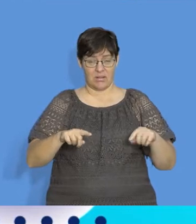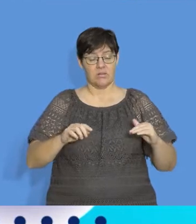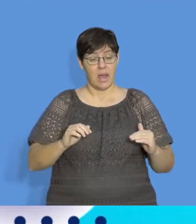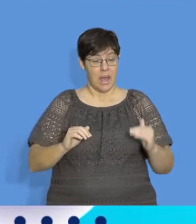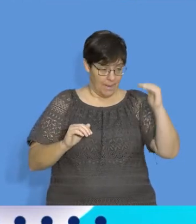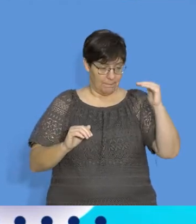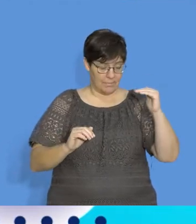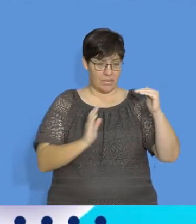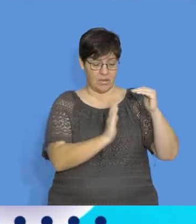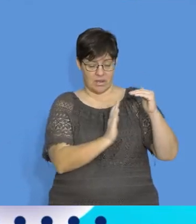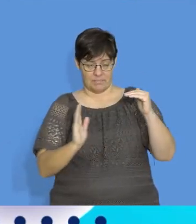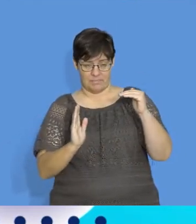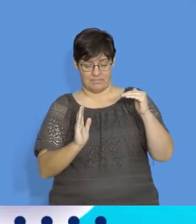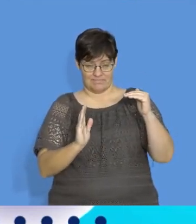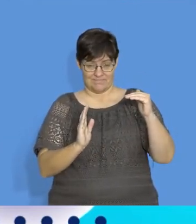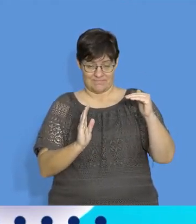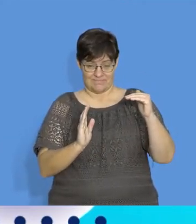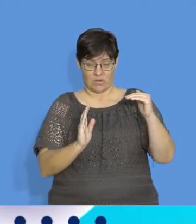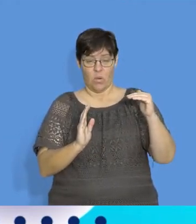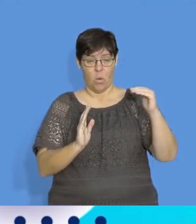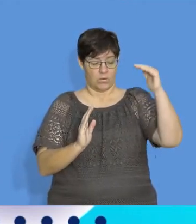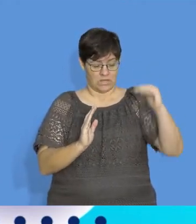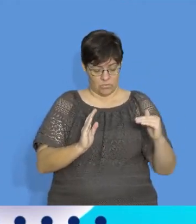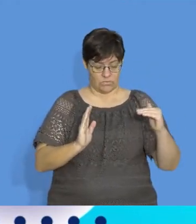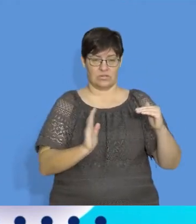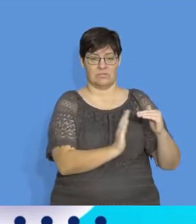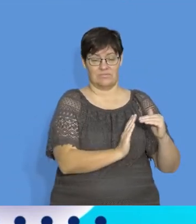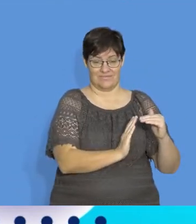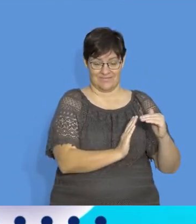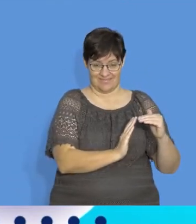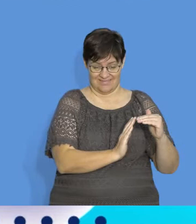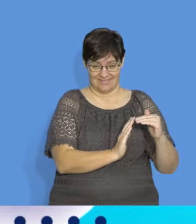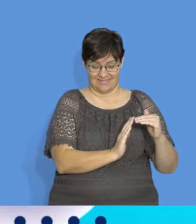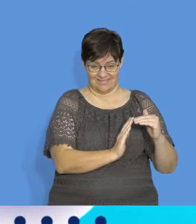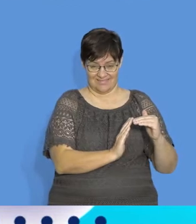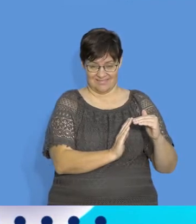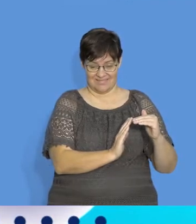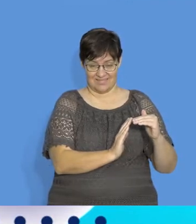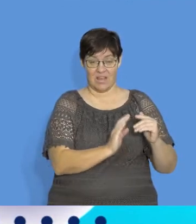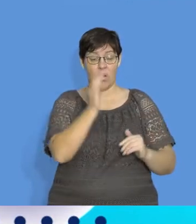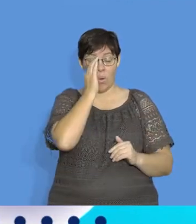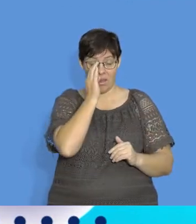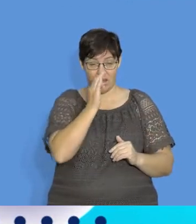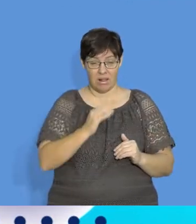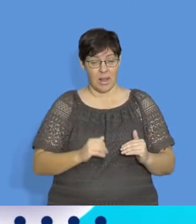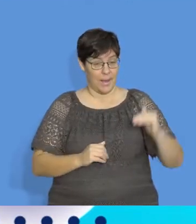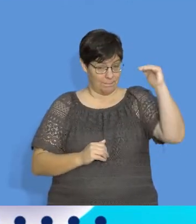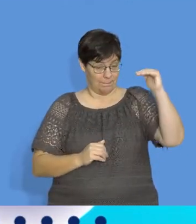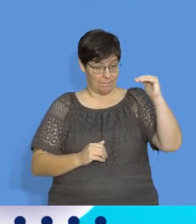up together or down together. That makes sense? If oil price goes